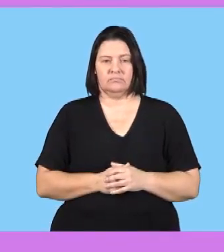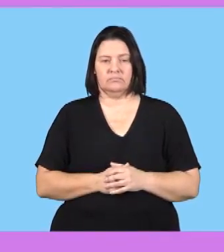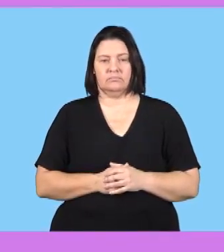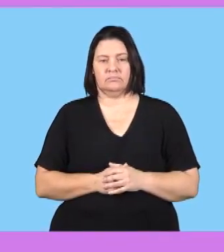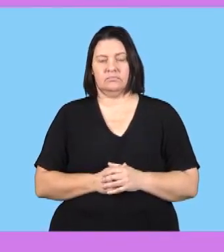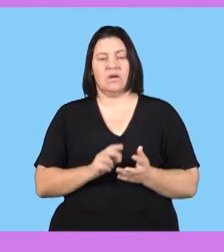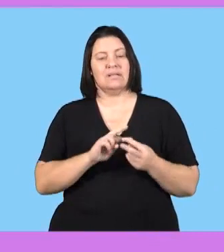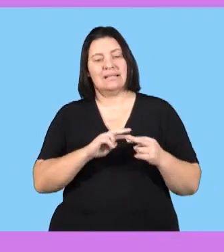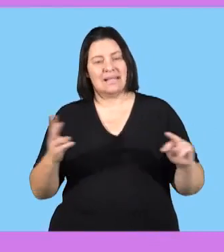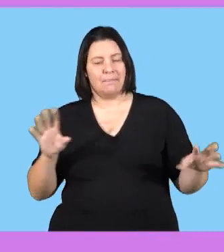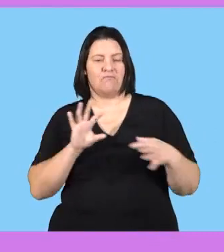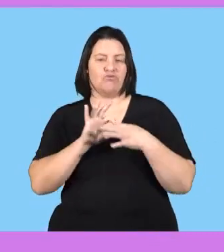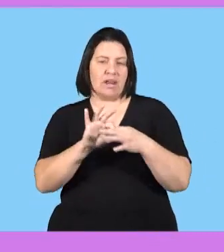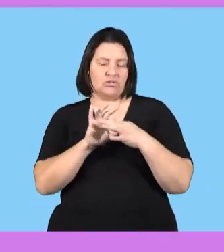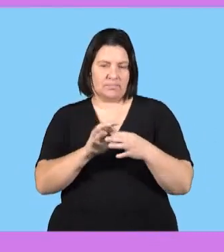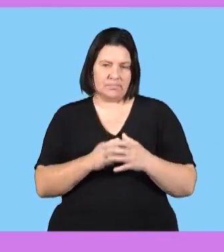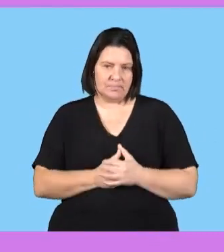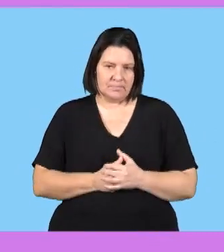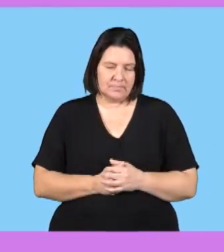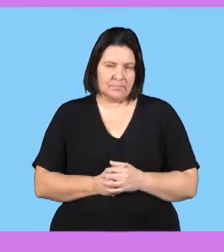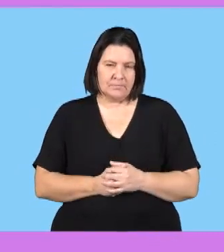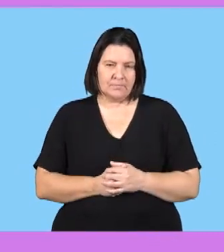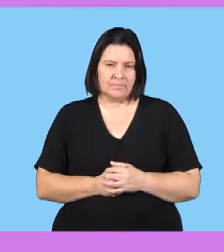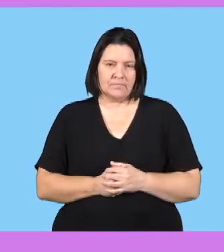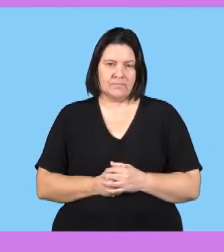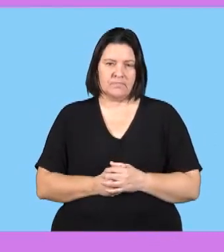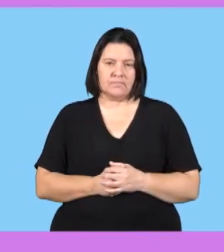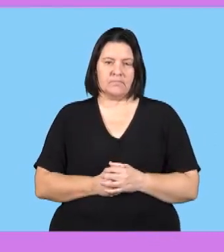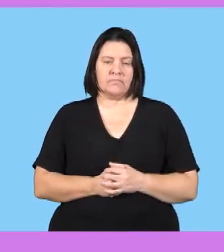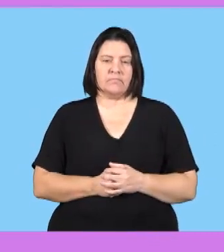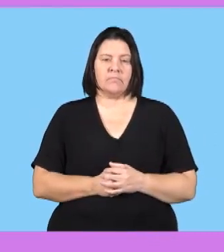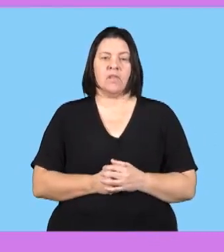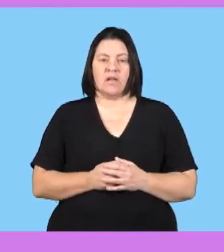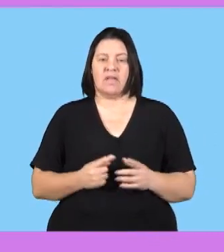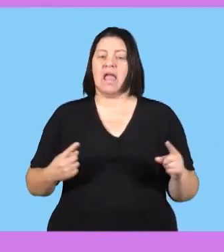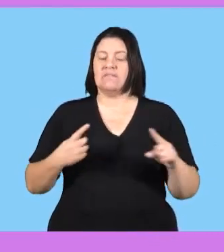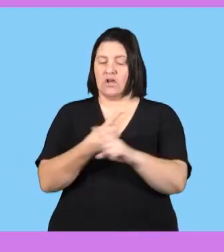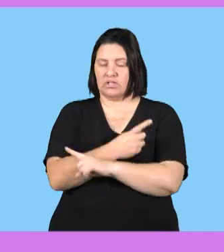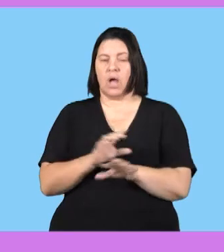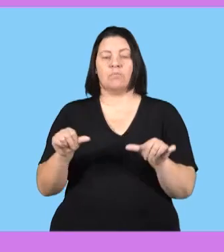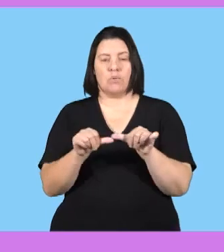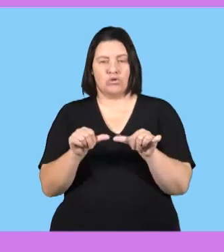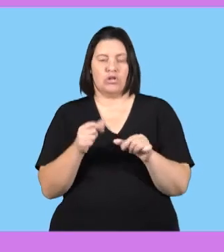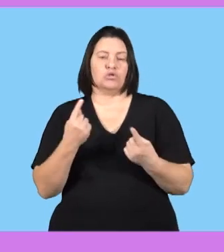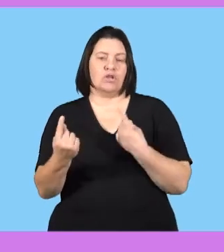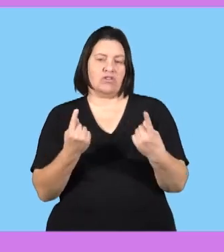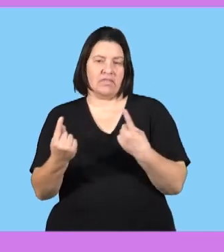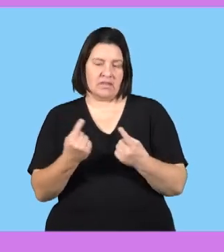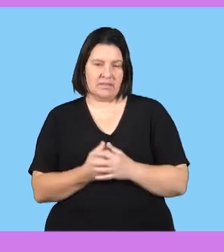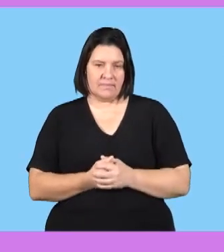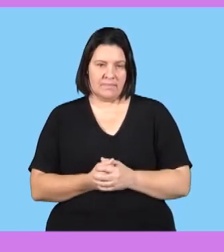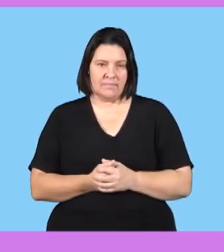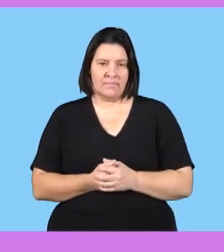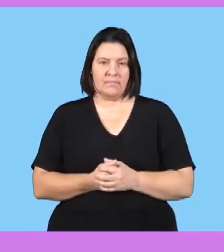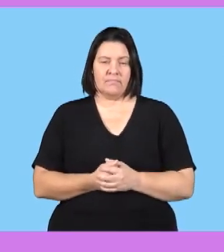the type of relationship. We say they are inversely proportional to each